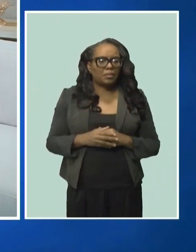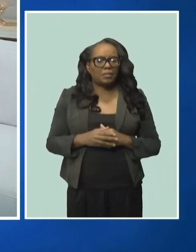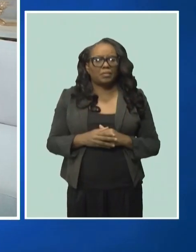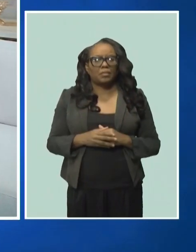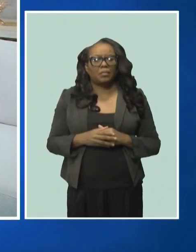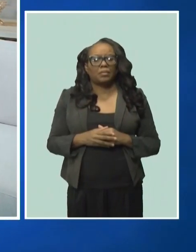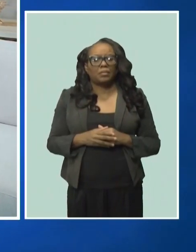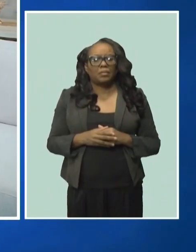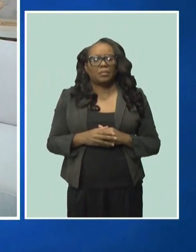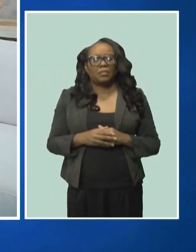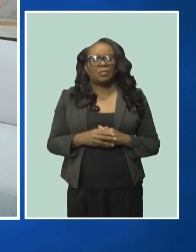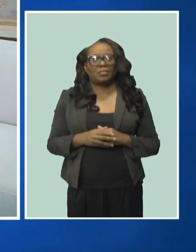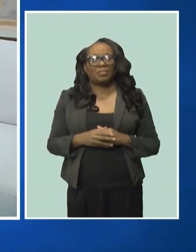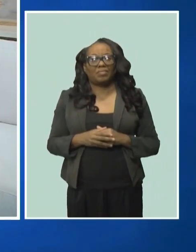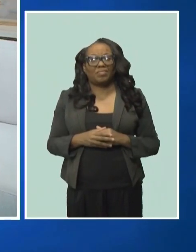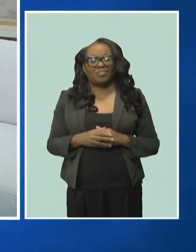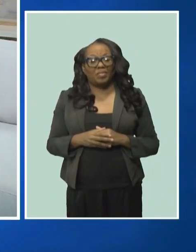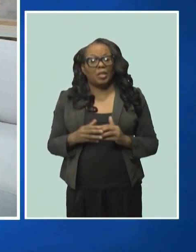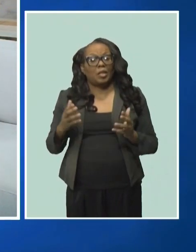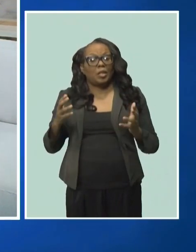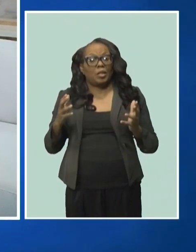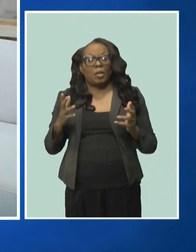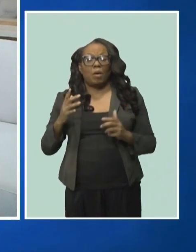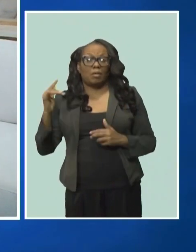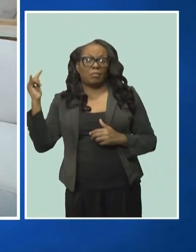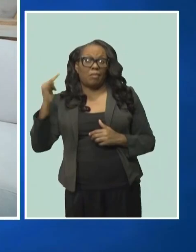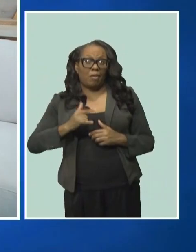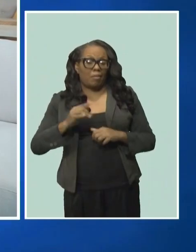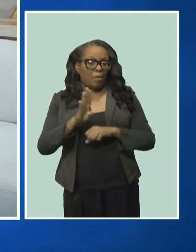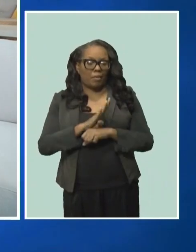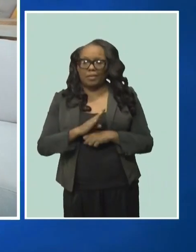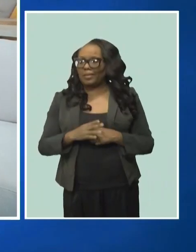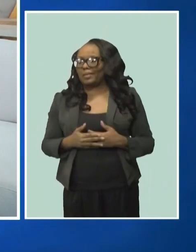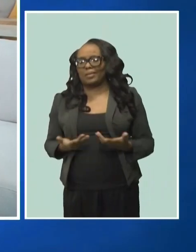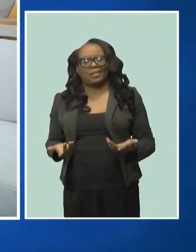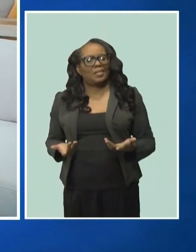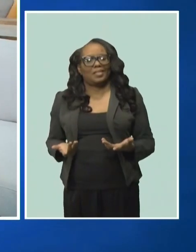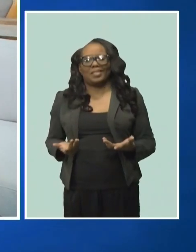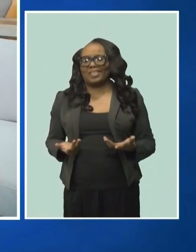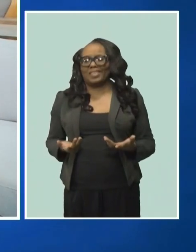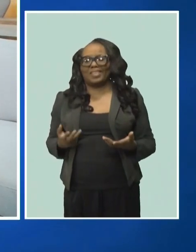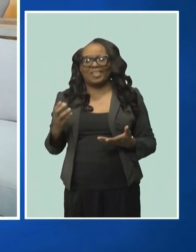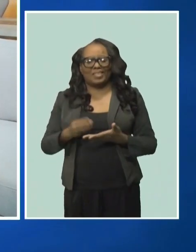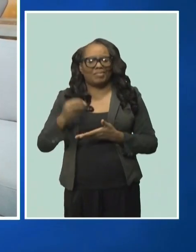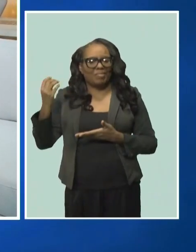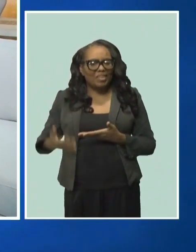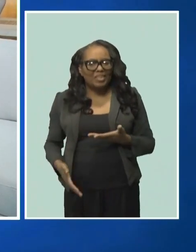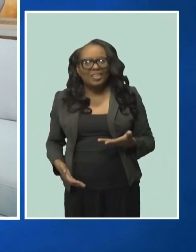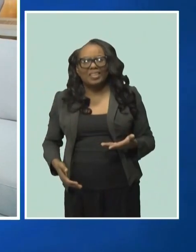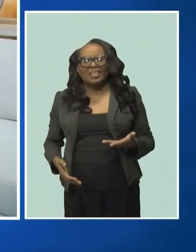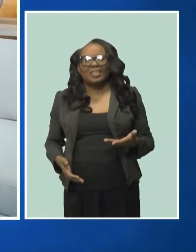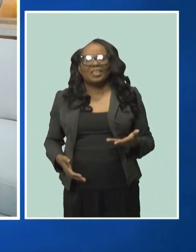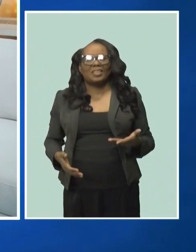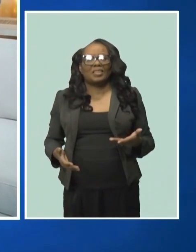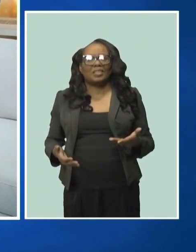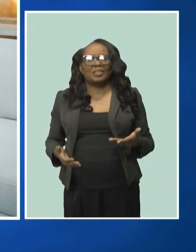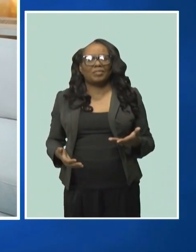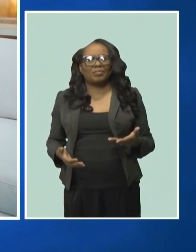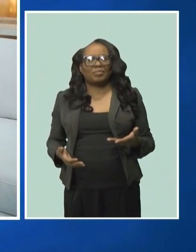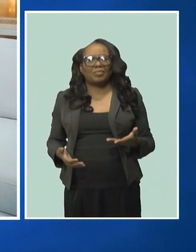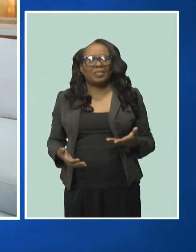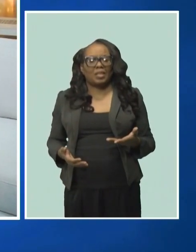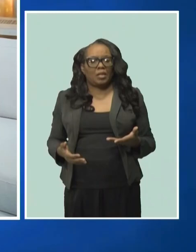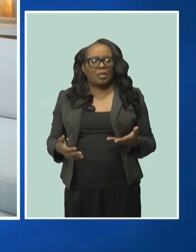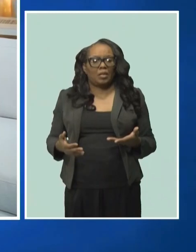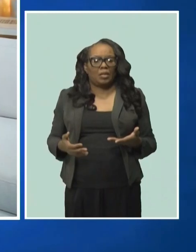You try getting a flight into Barbados. You can't get one at a nice price. And even when the price is $3,000, just a trip across the Miami or